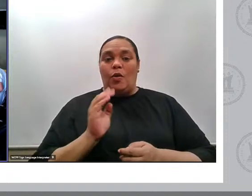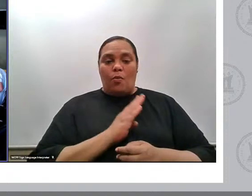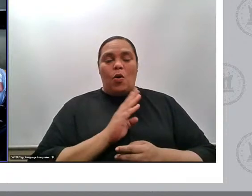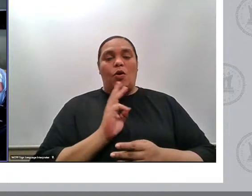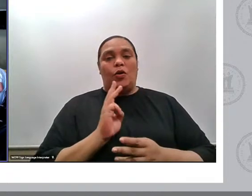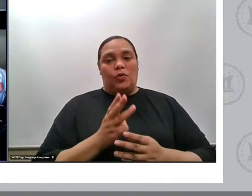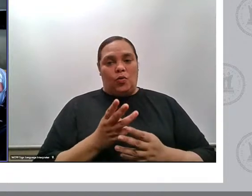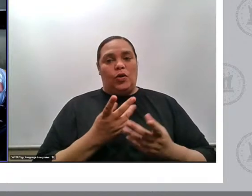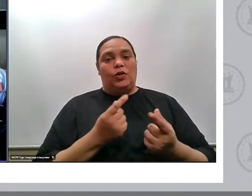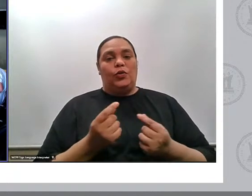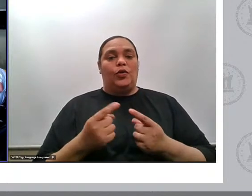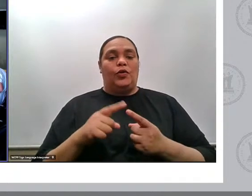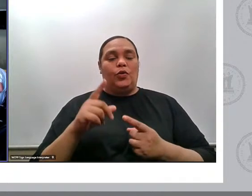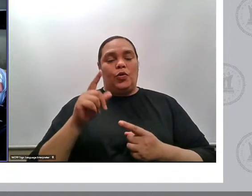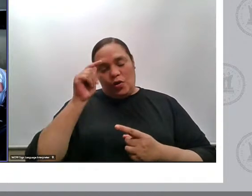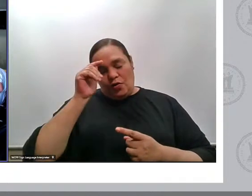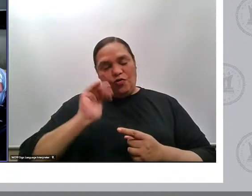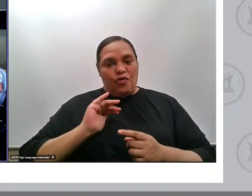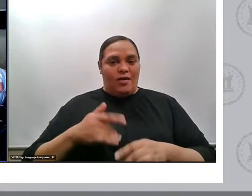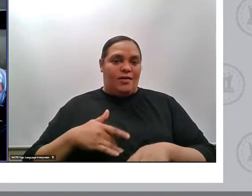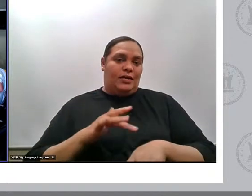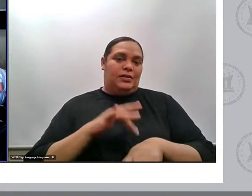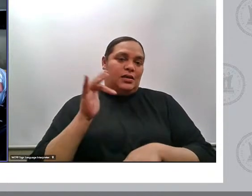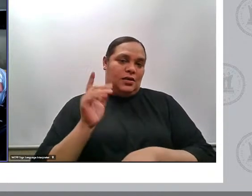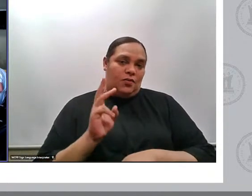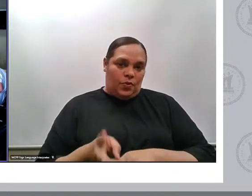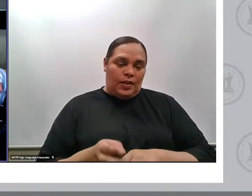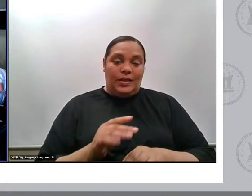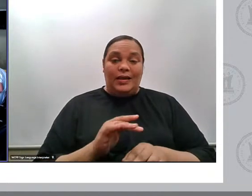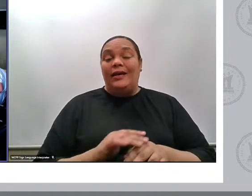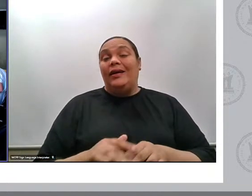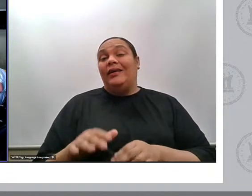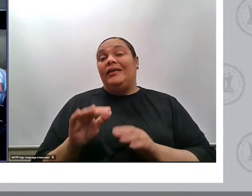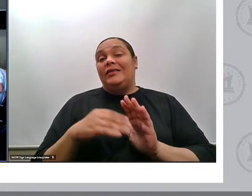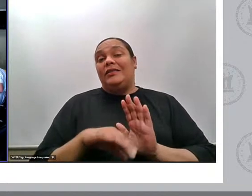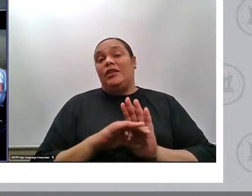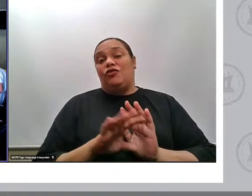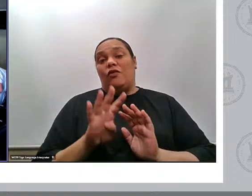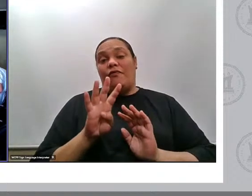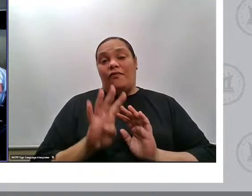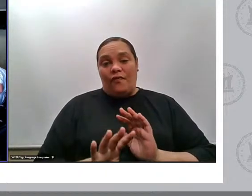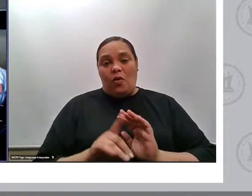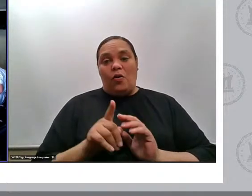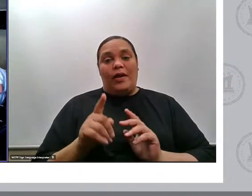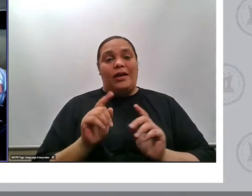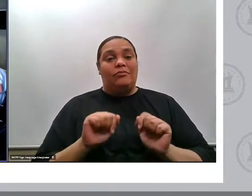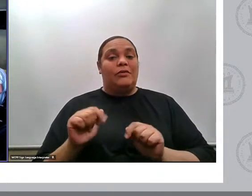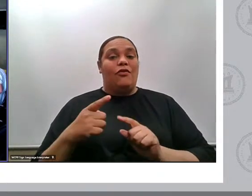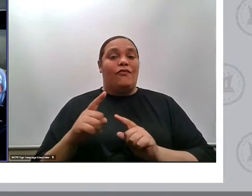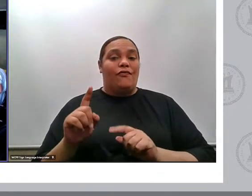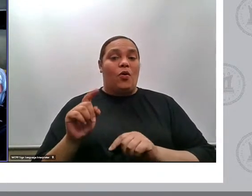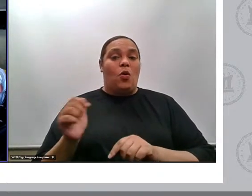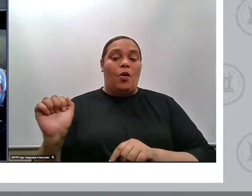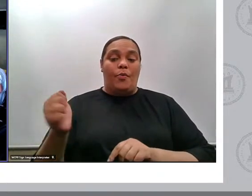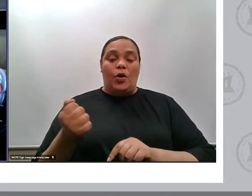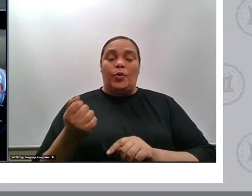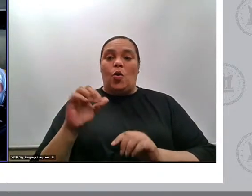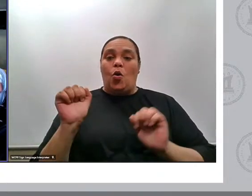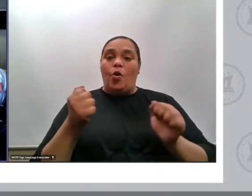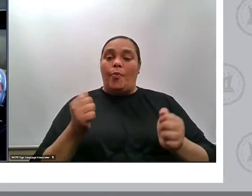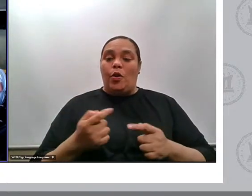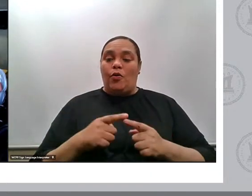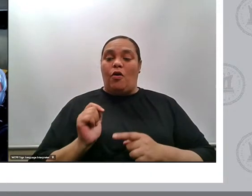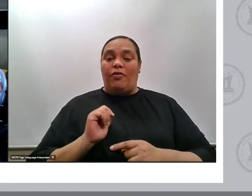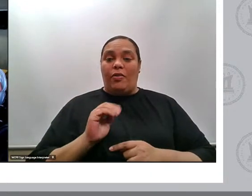with gender sensitivity. In terms of Section 4, eligibility for appointment as a member or employee of a